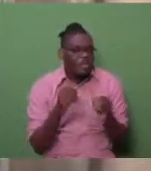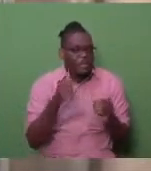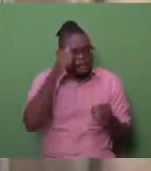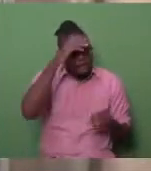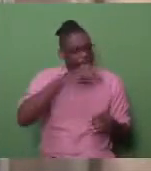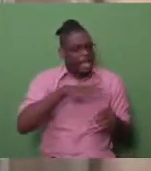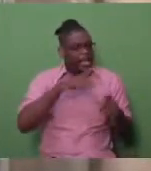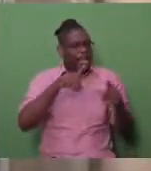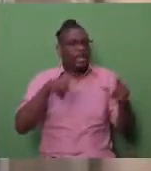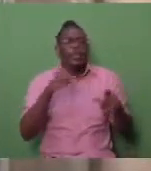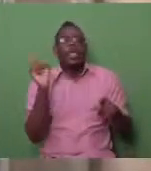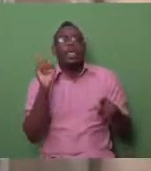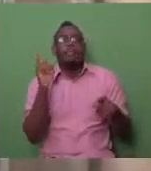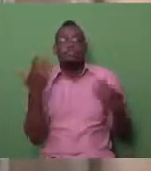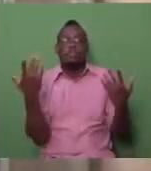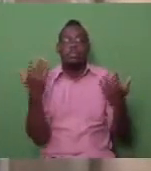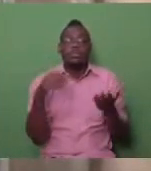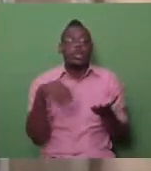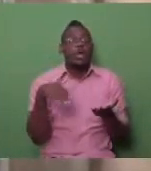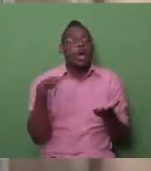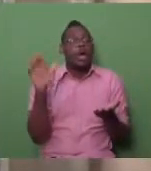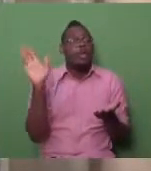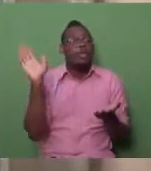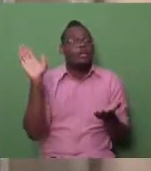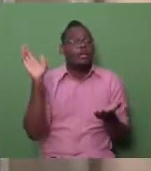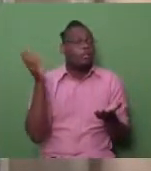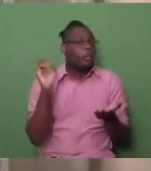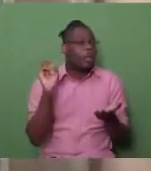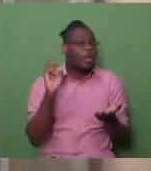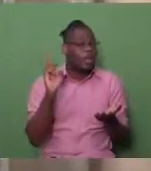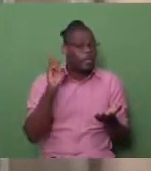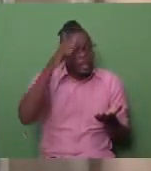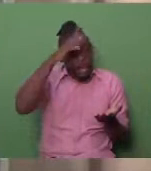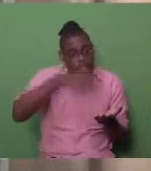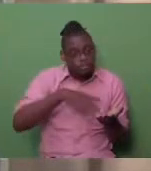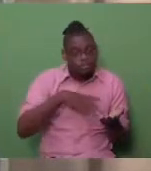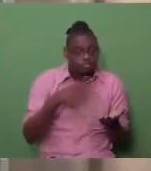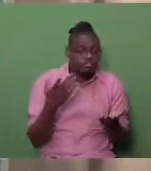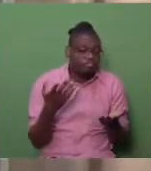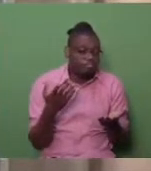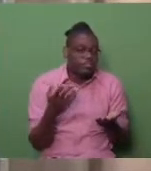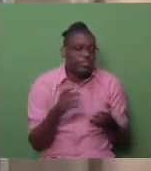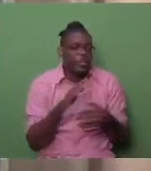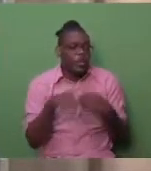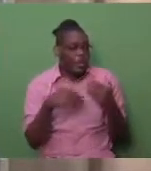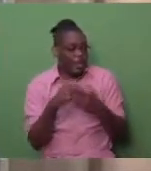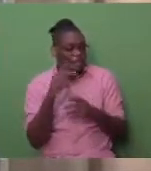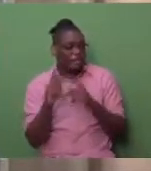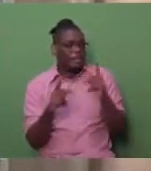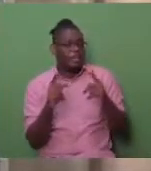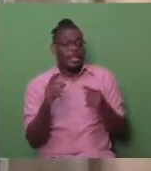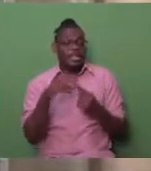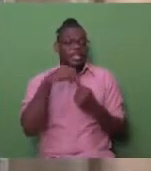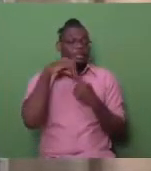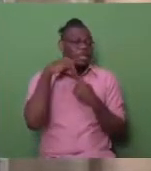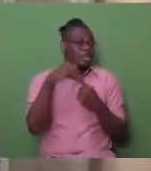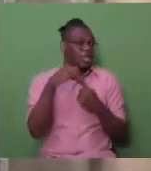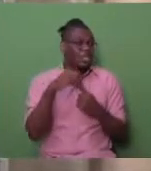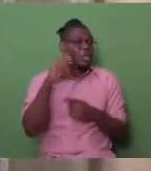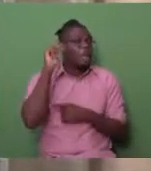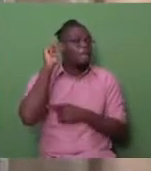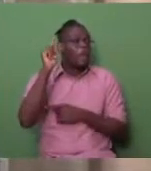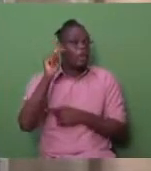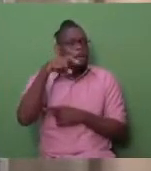citizens, especially the people of Tobago, deserve to know from this Prime Minister what happened to this $100 million